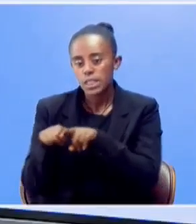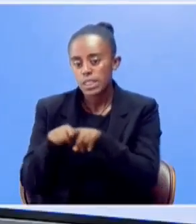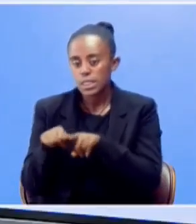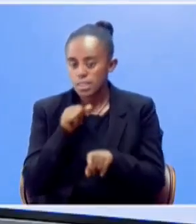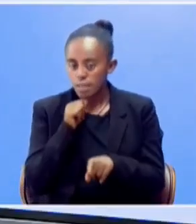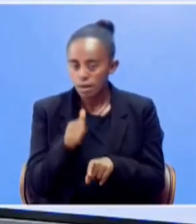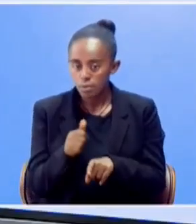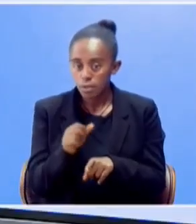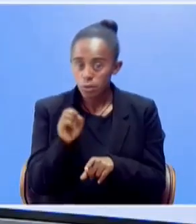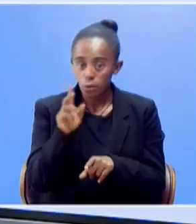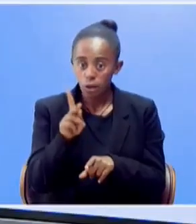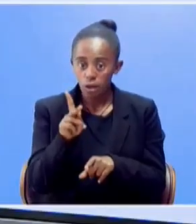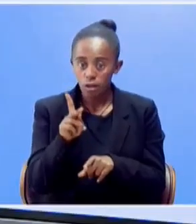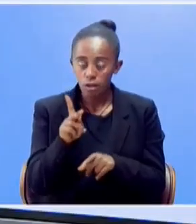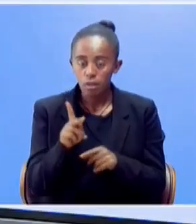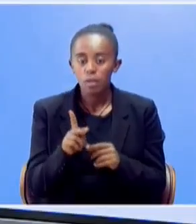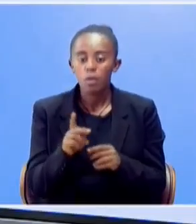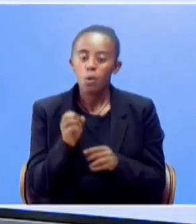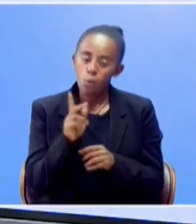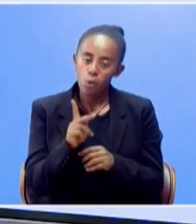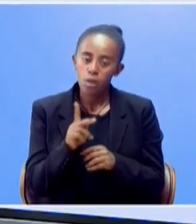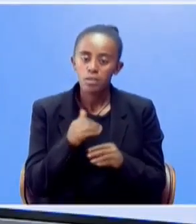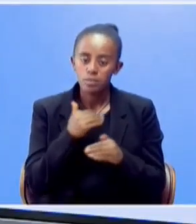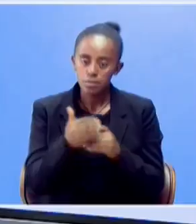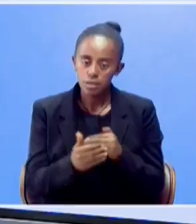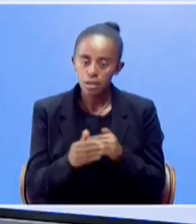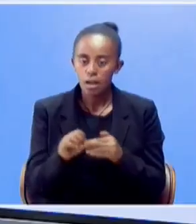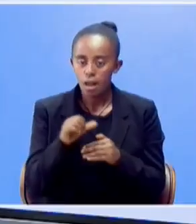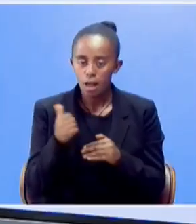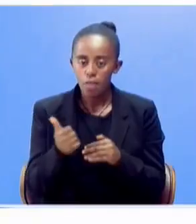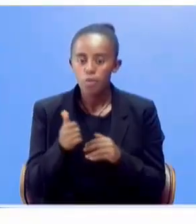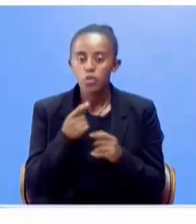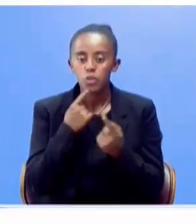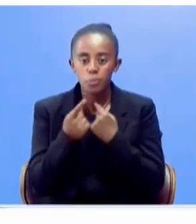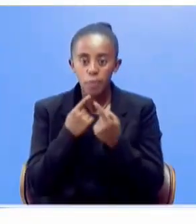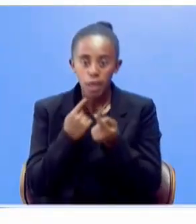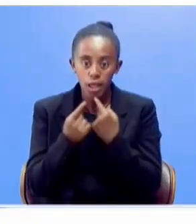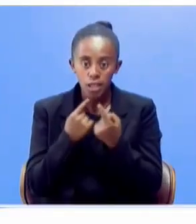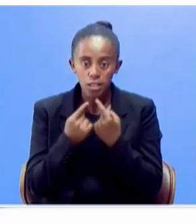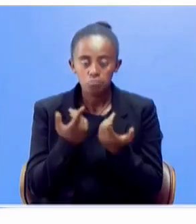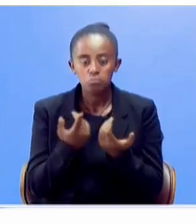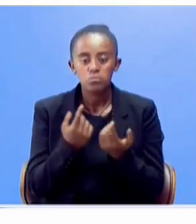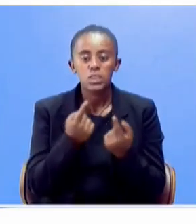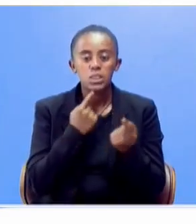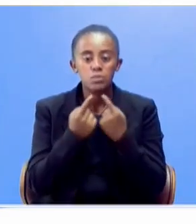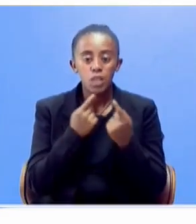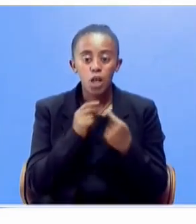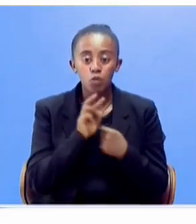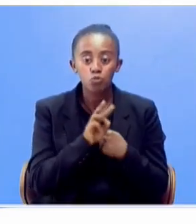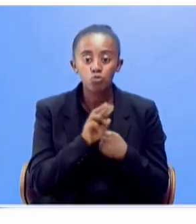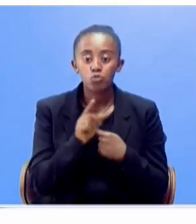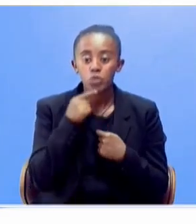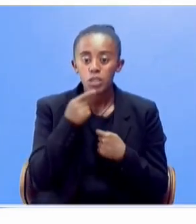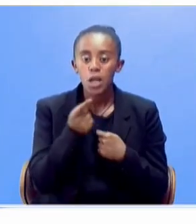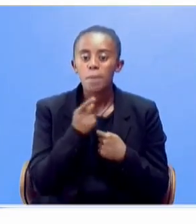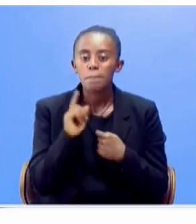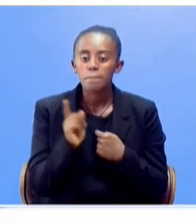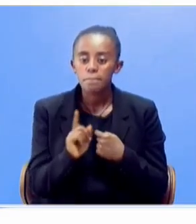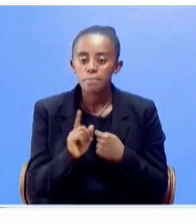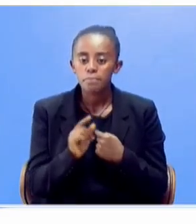disagreement, okay? Okay, then another speaker, which is speaker 2, says what?